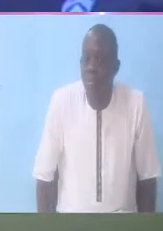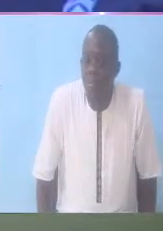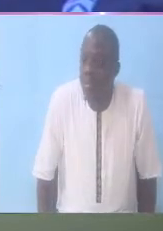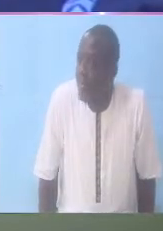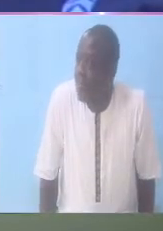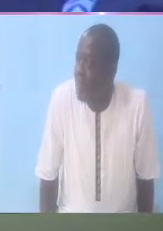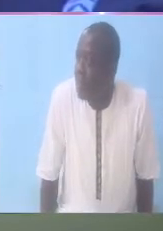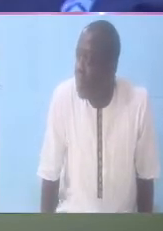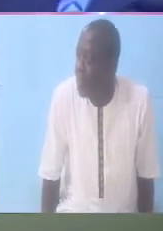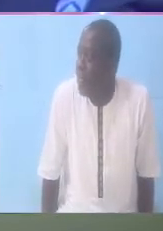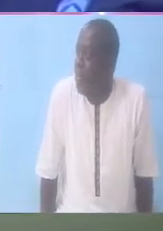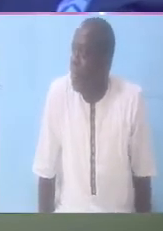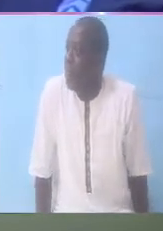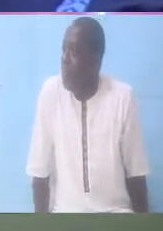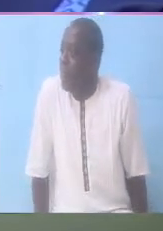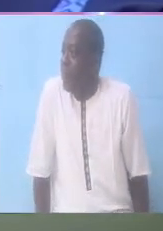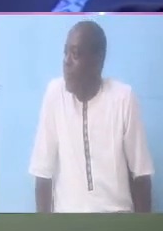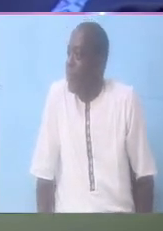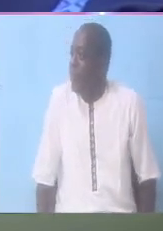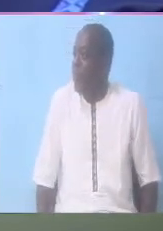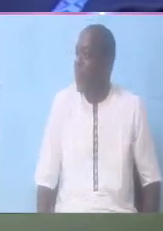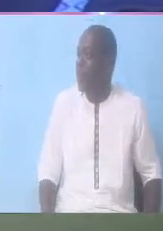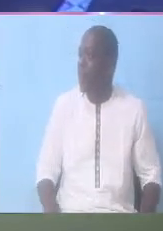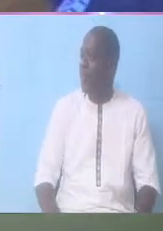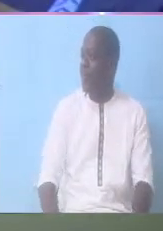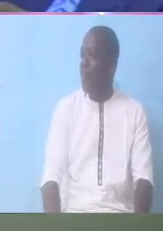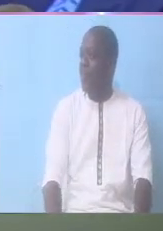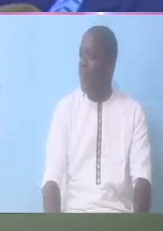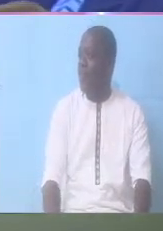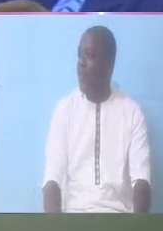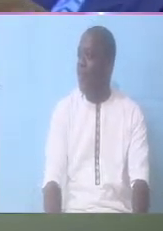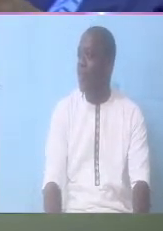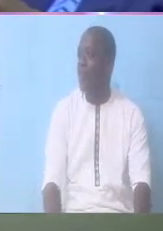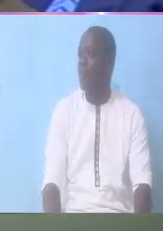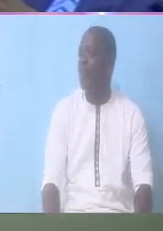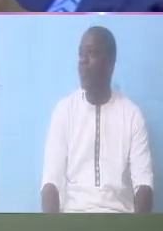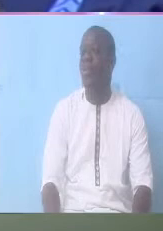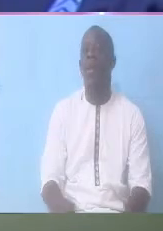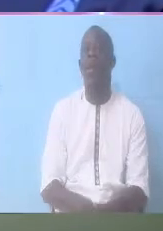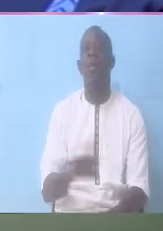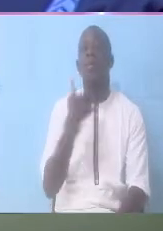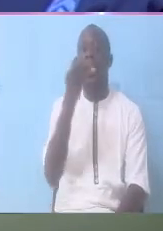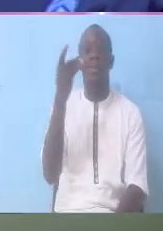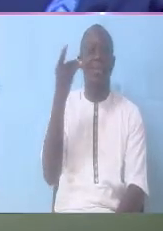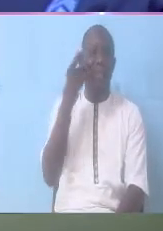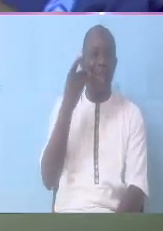Council, is there a date on the list? No date. No date.